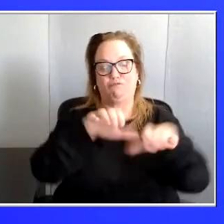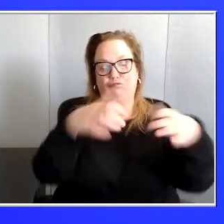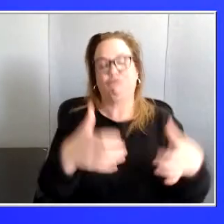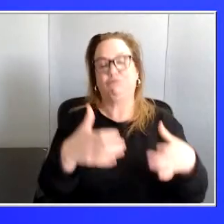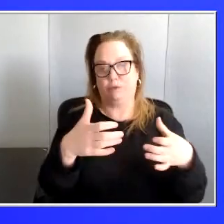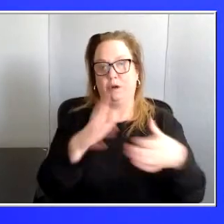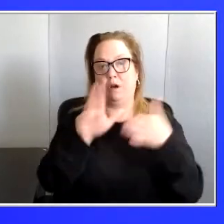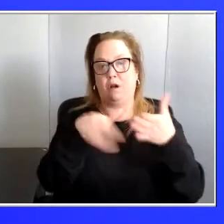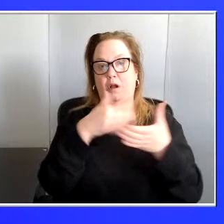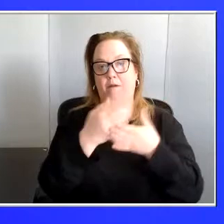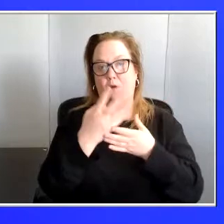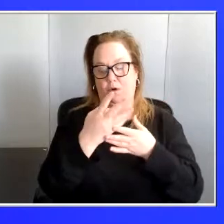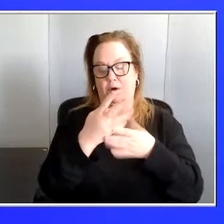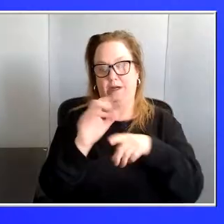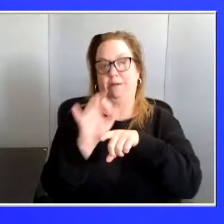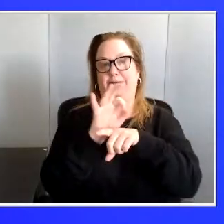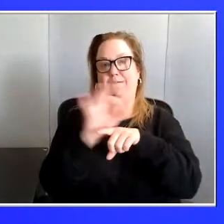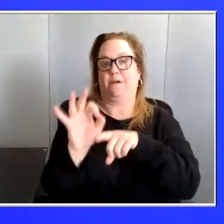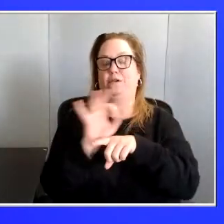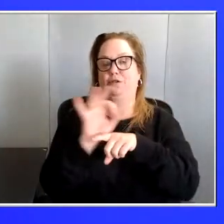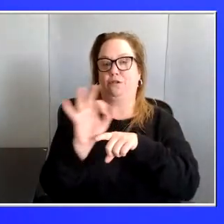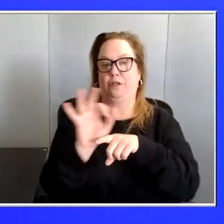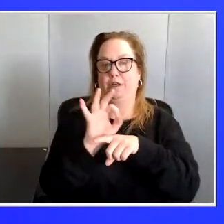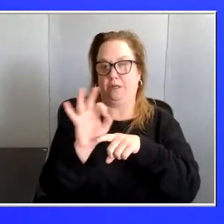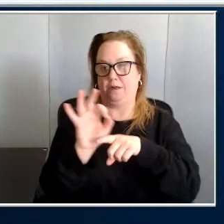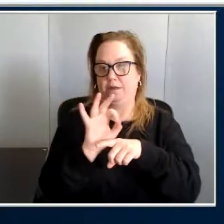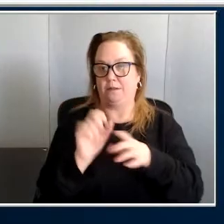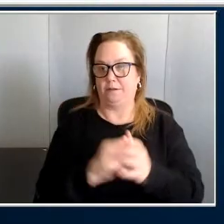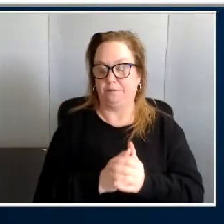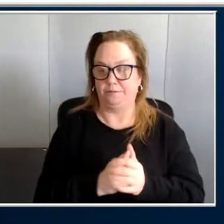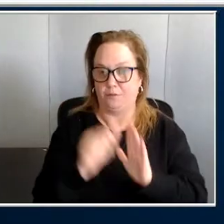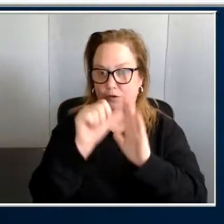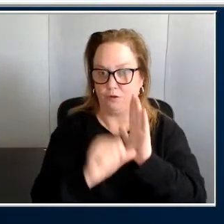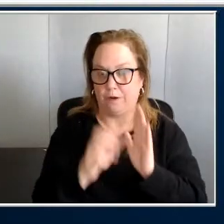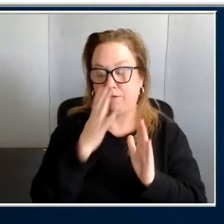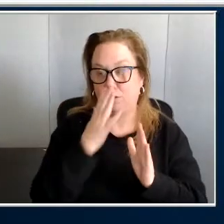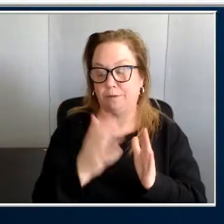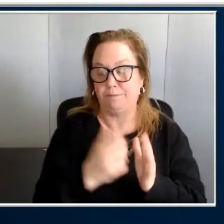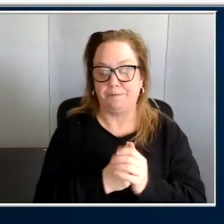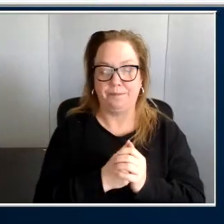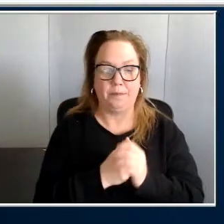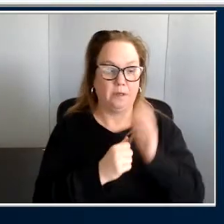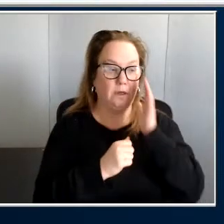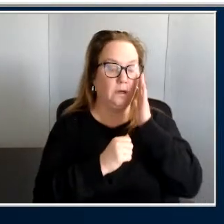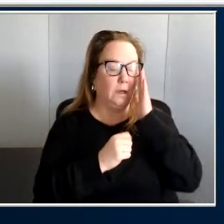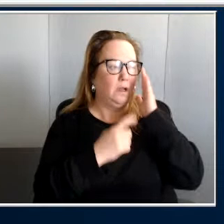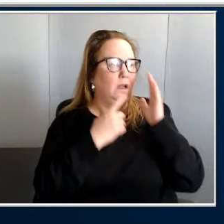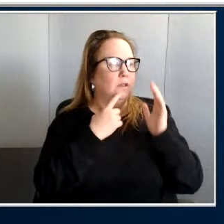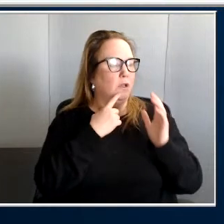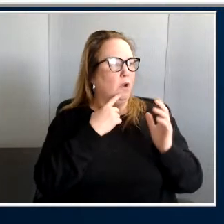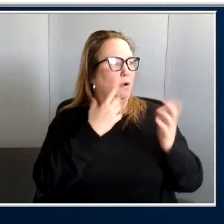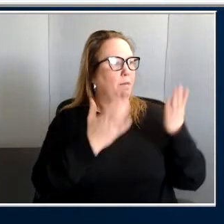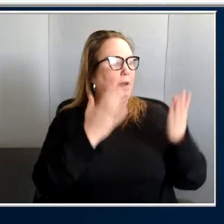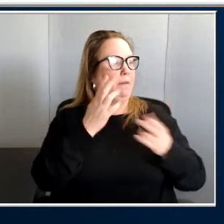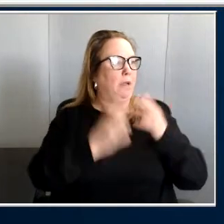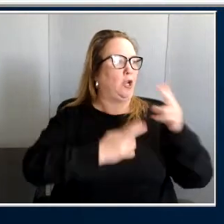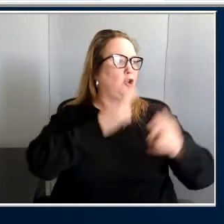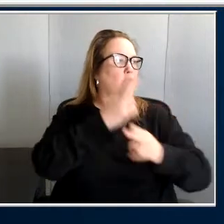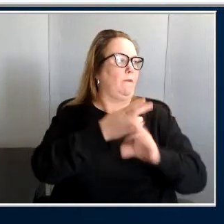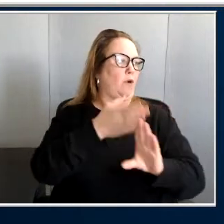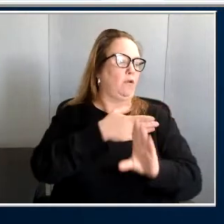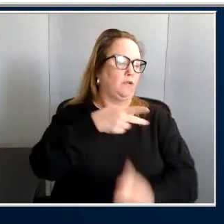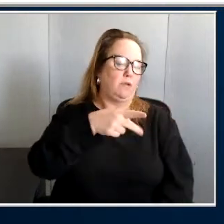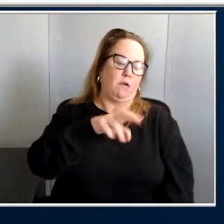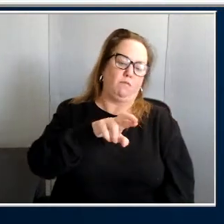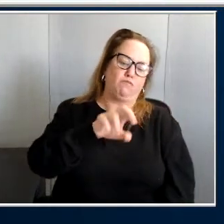need to be functioning to have optimal outcomes after surgery. And would you say, in the terms of maybe universal prehab, as we have talked